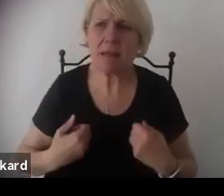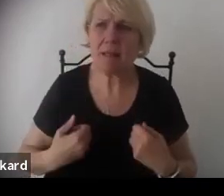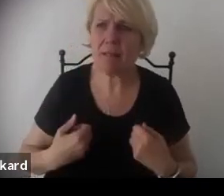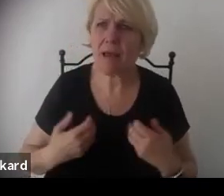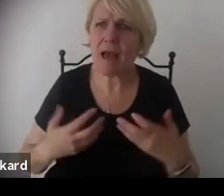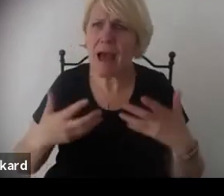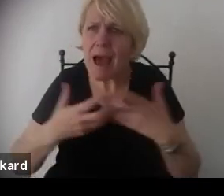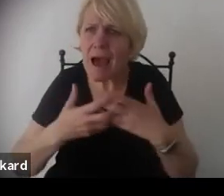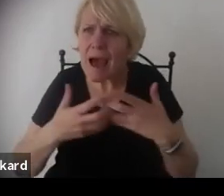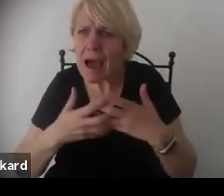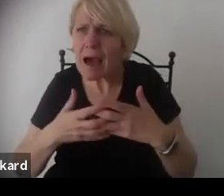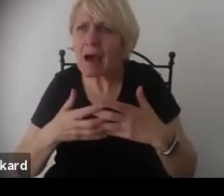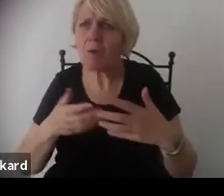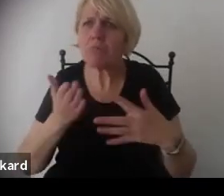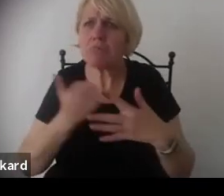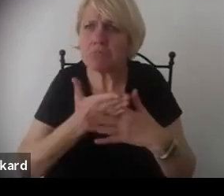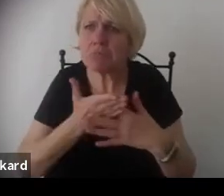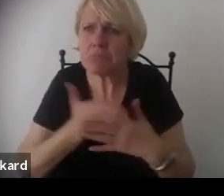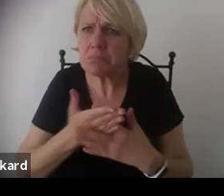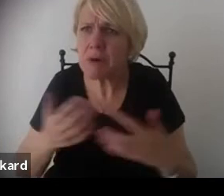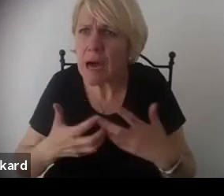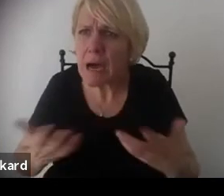So can maybe Jackie or Every?